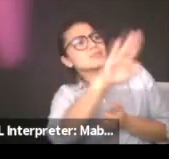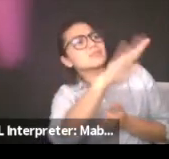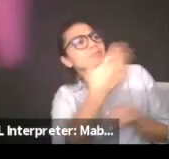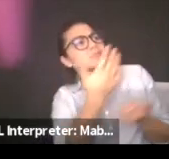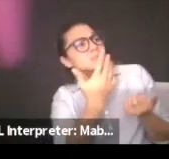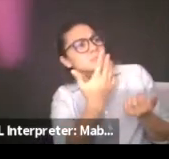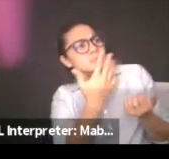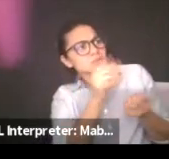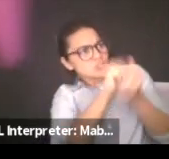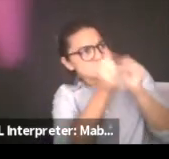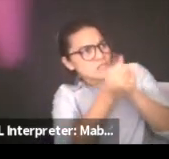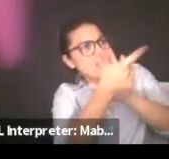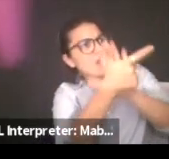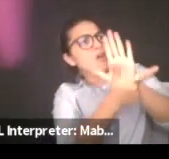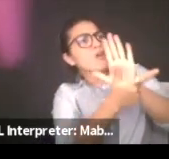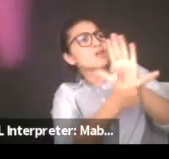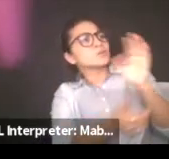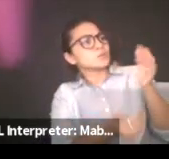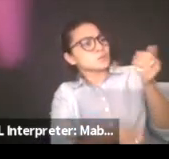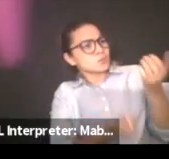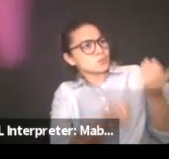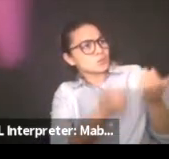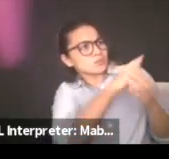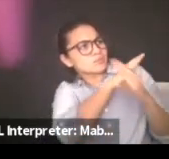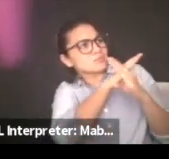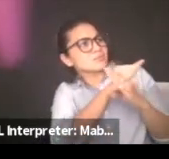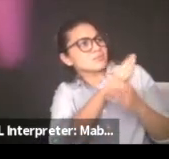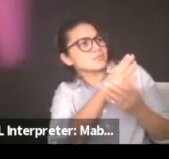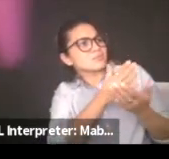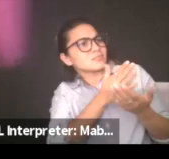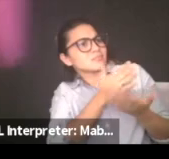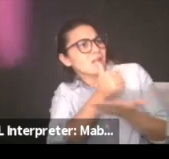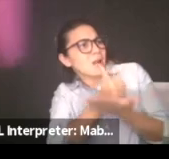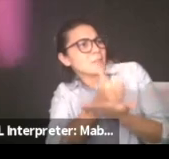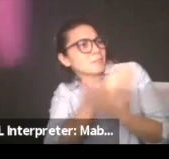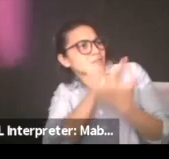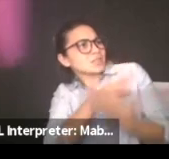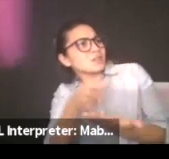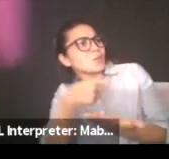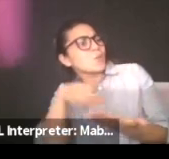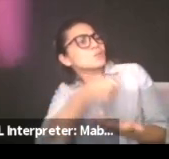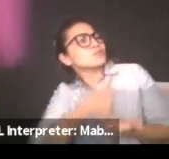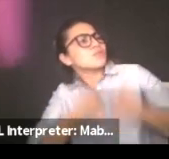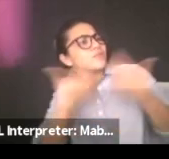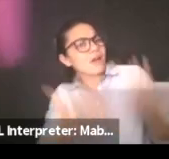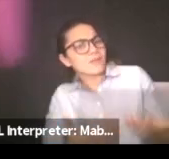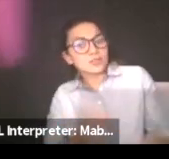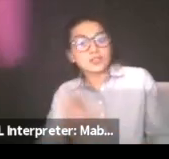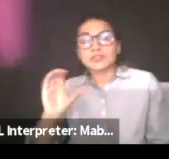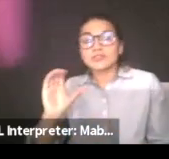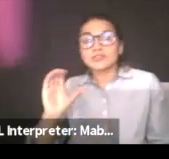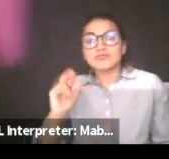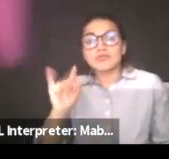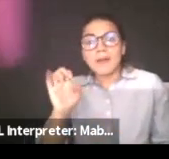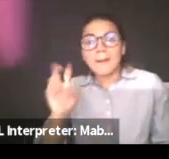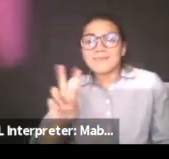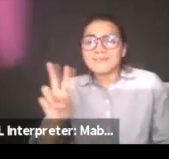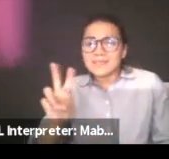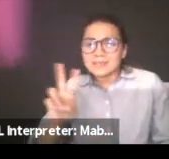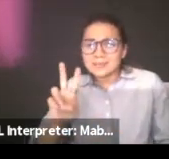survivors. Things like crime victims' compensation, for example, or resources for a safe